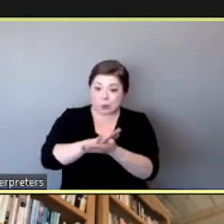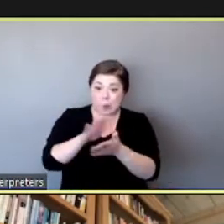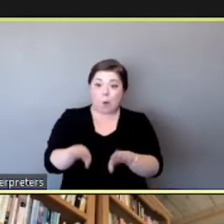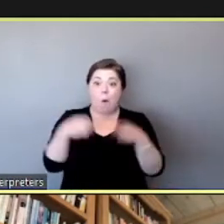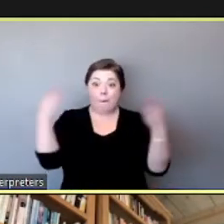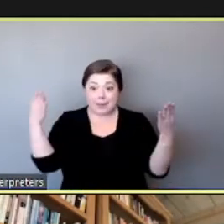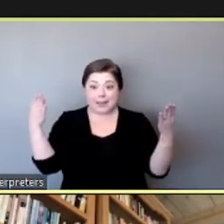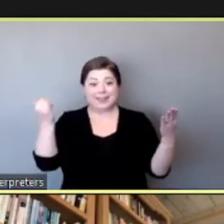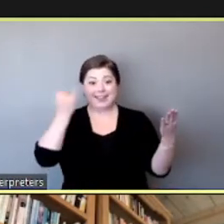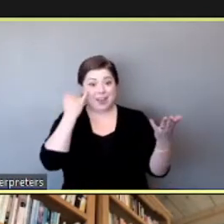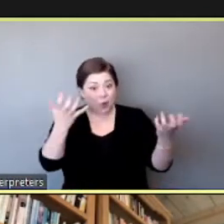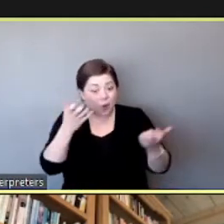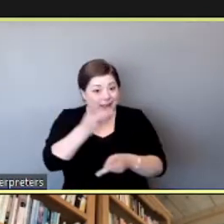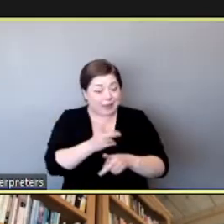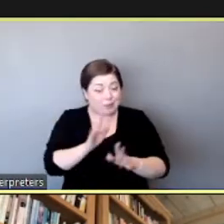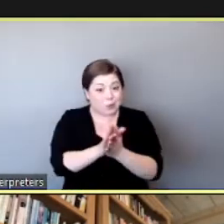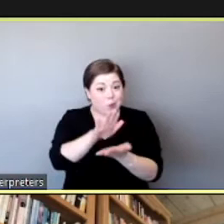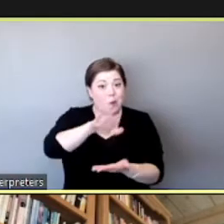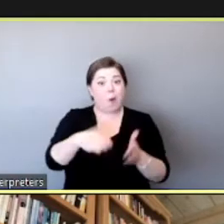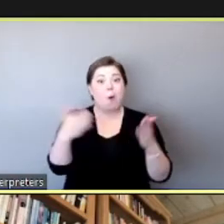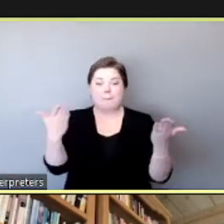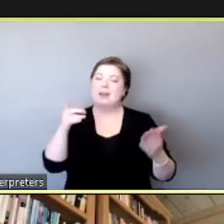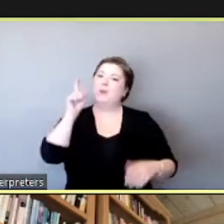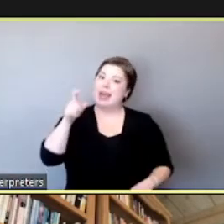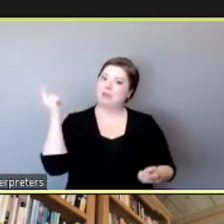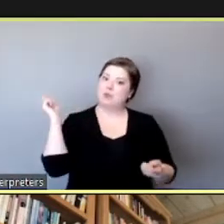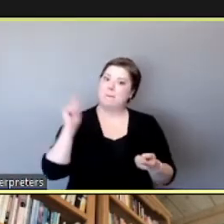to mitigate spread. Next slide.